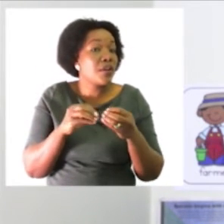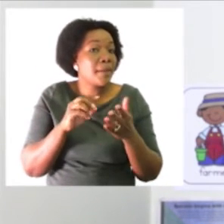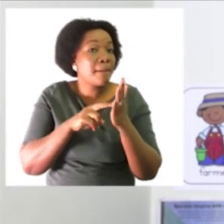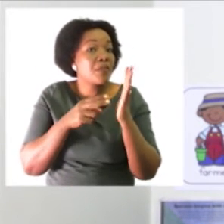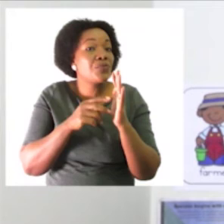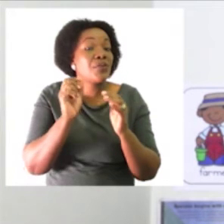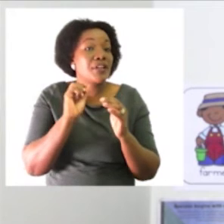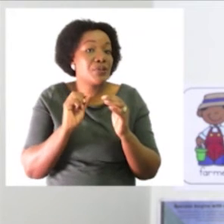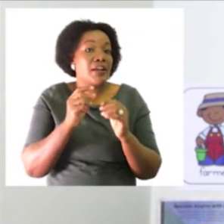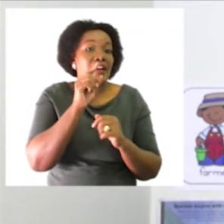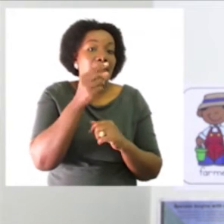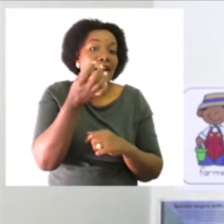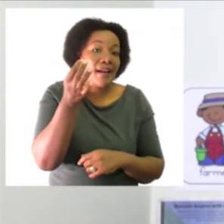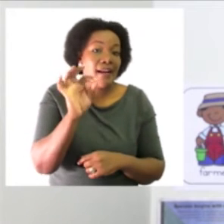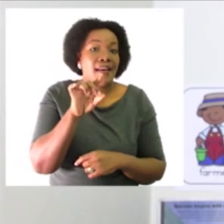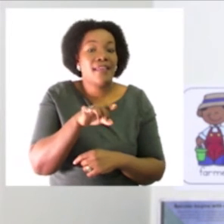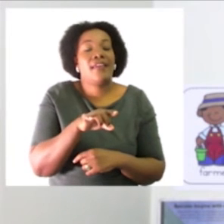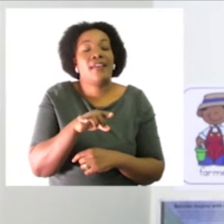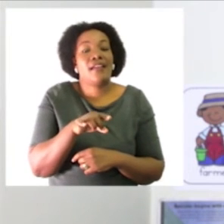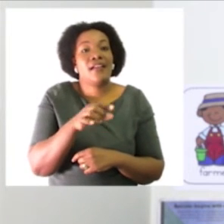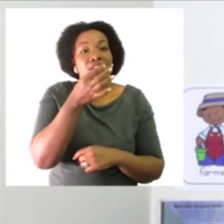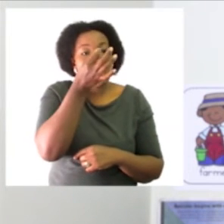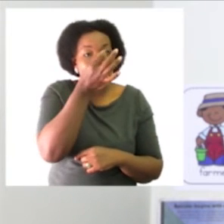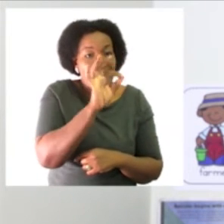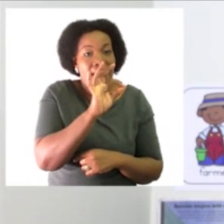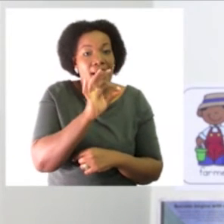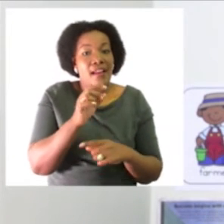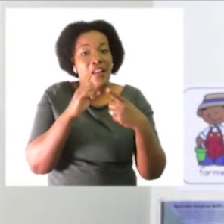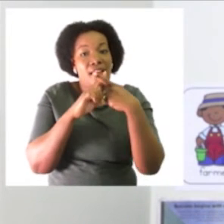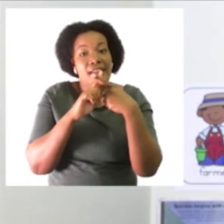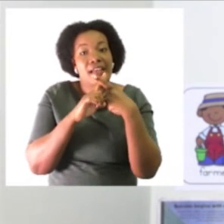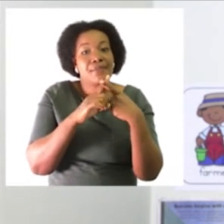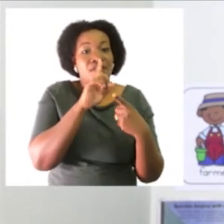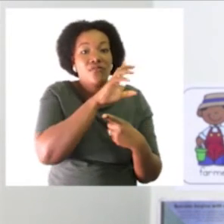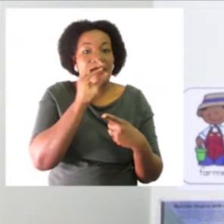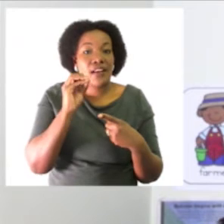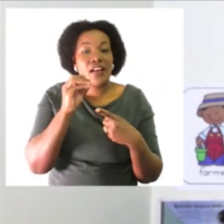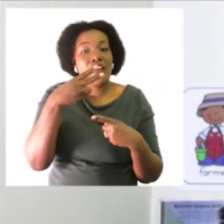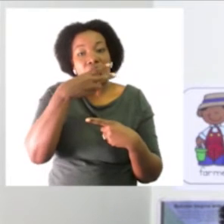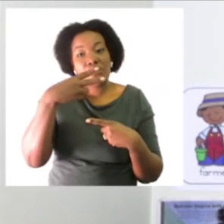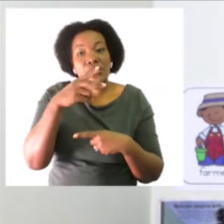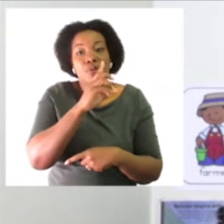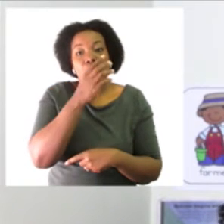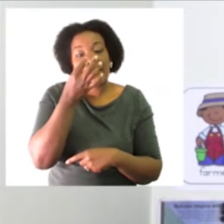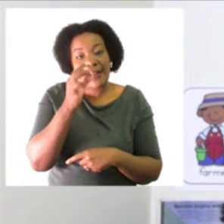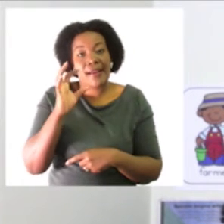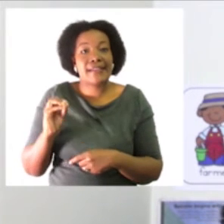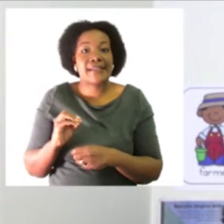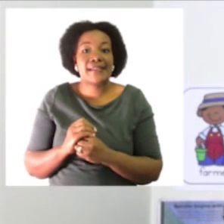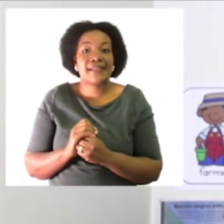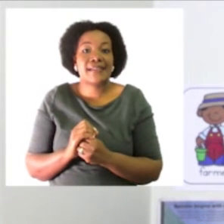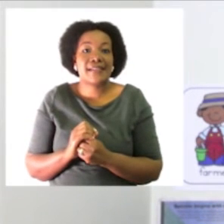9 times a 10 will equal to a 90. So always make